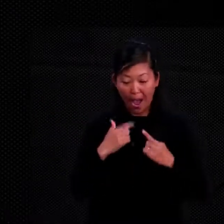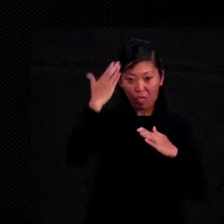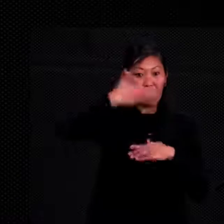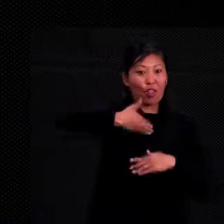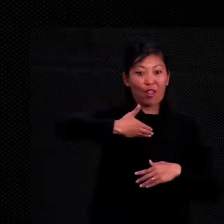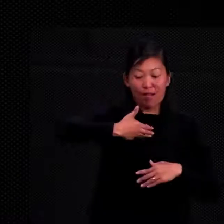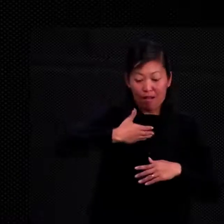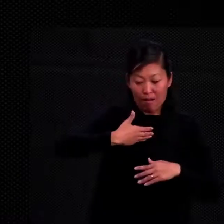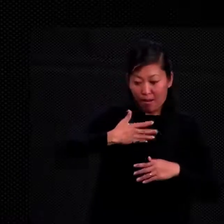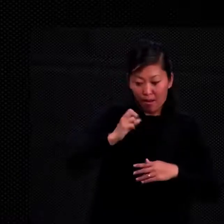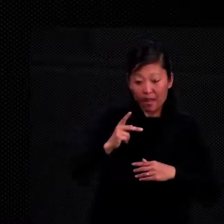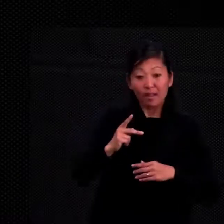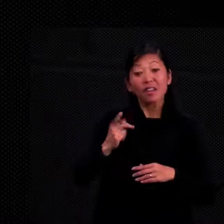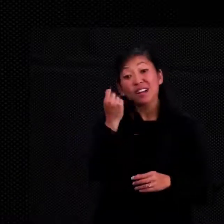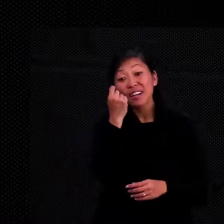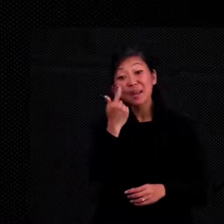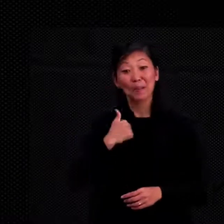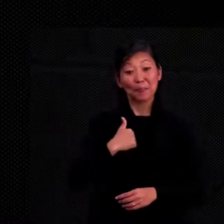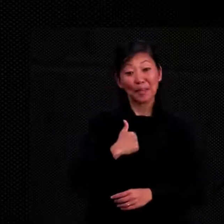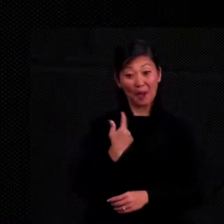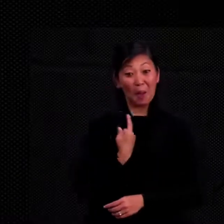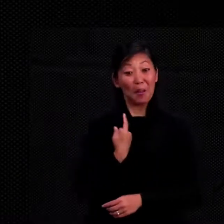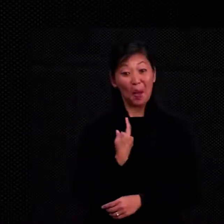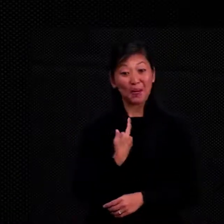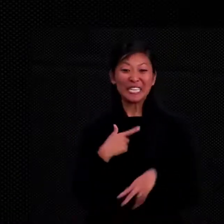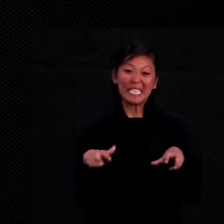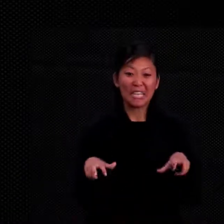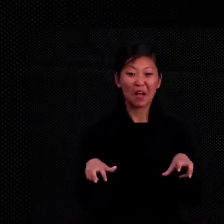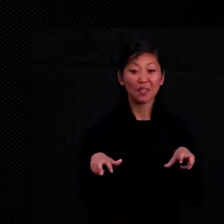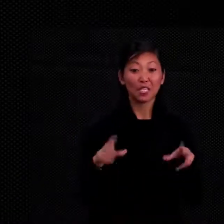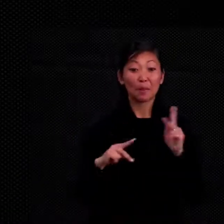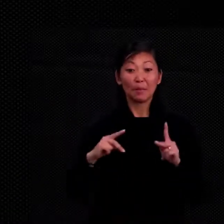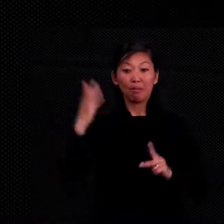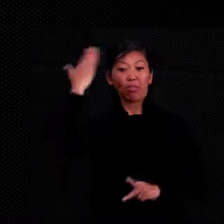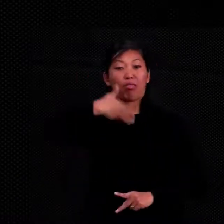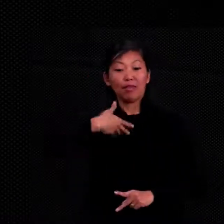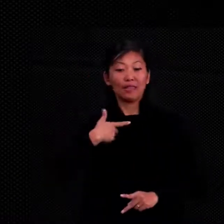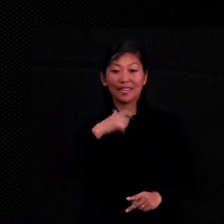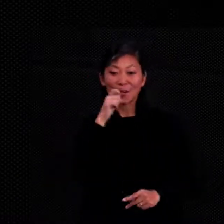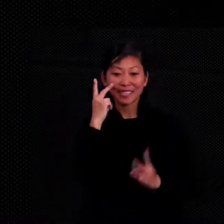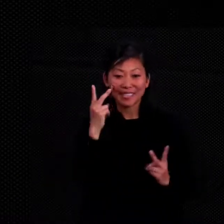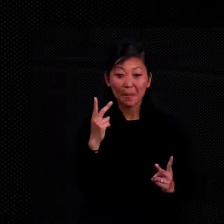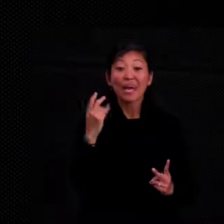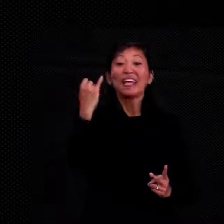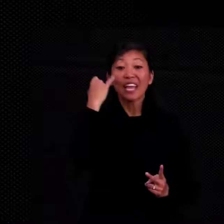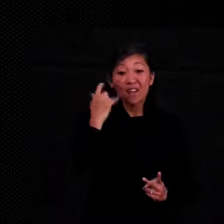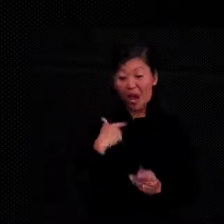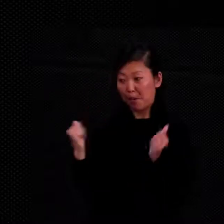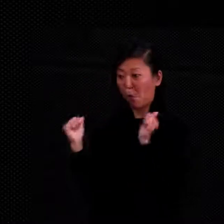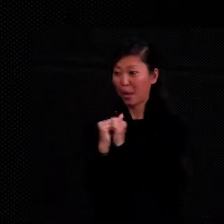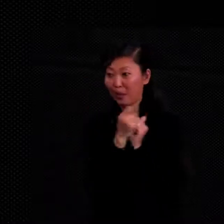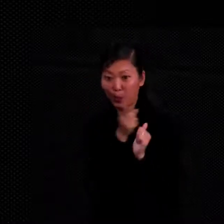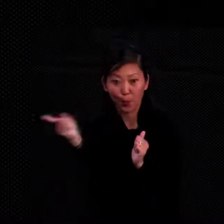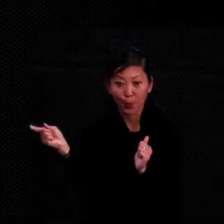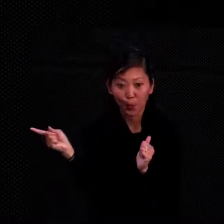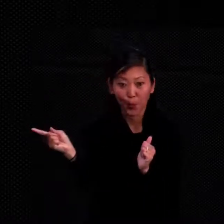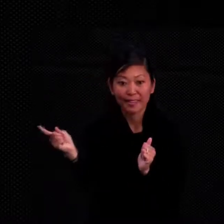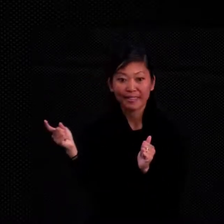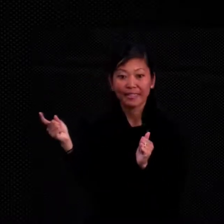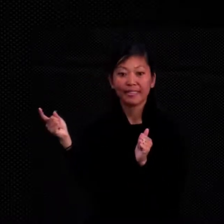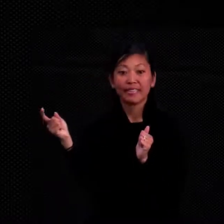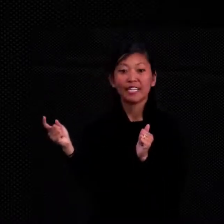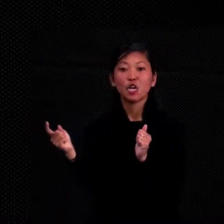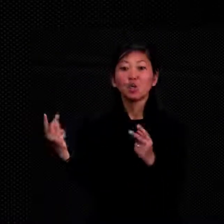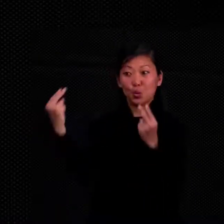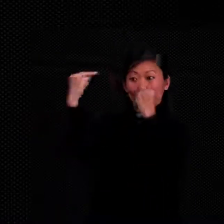just being selfish on my own, often people don't notice that. But when I allow that to spill over into other people's lives, I see the